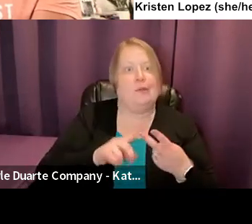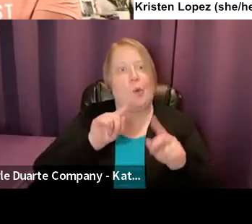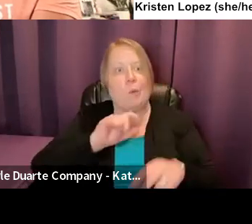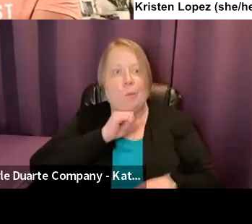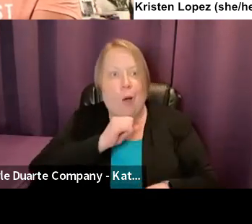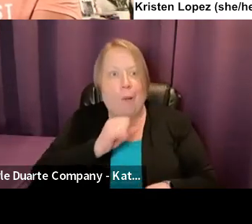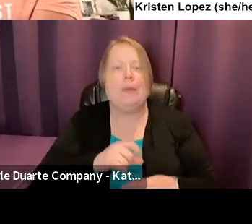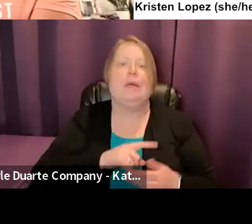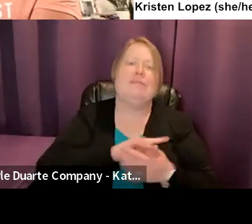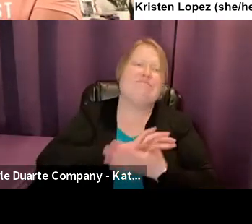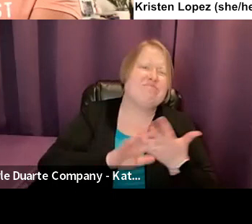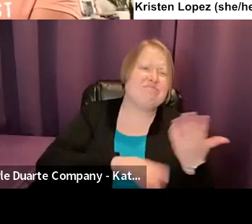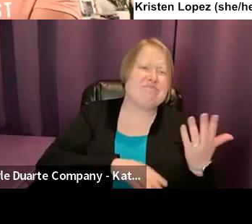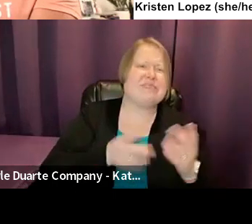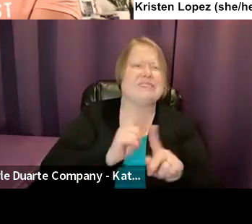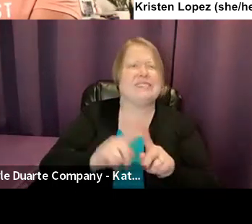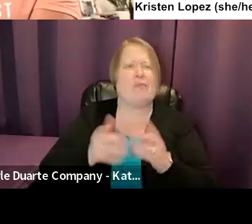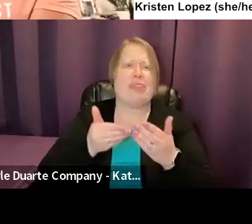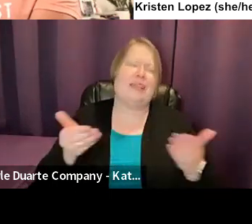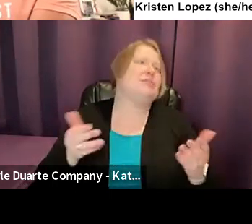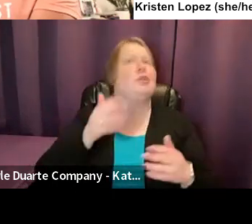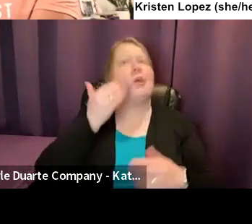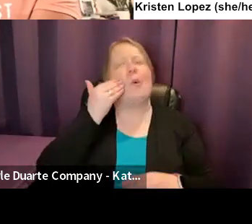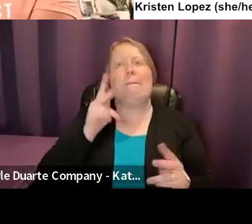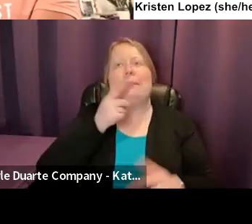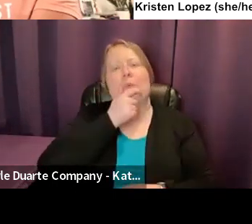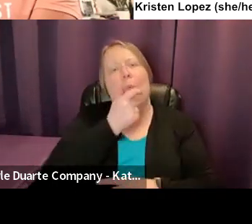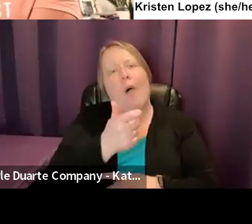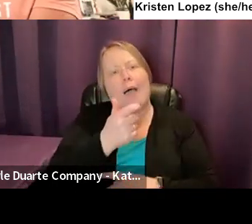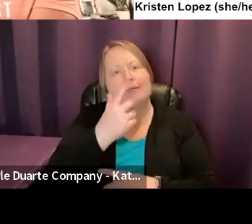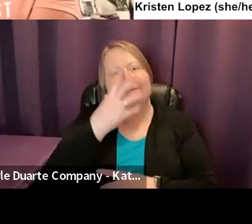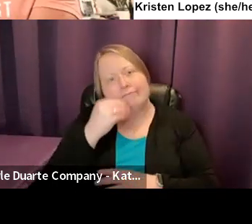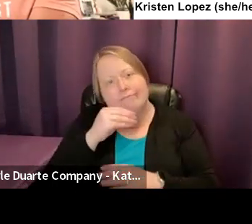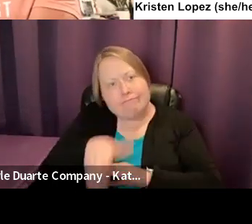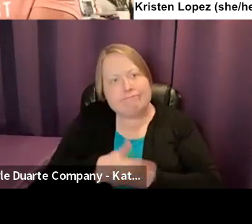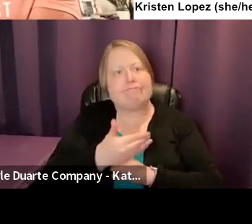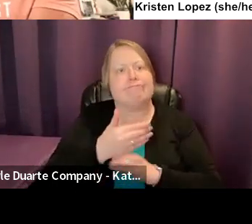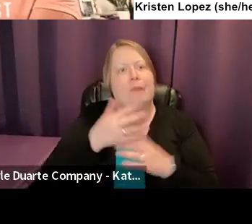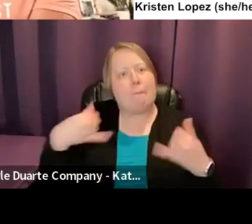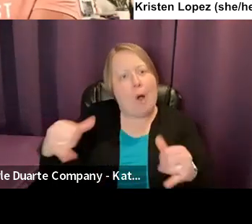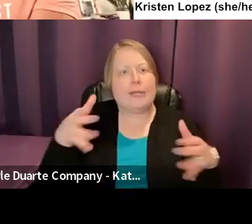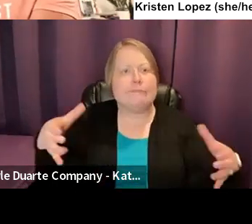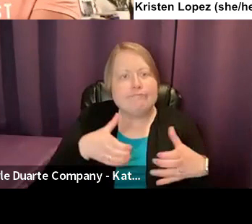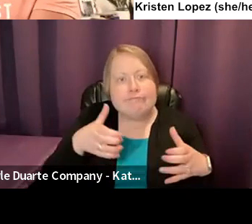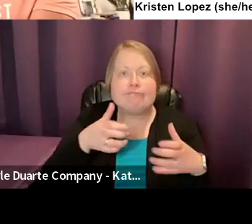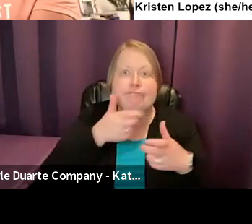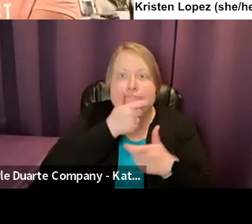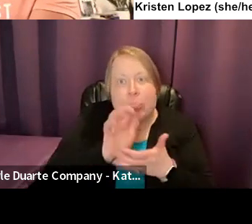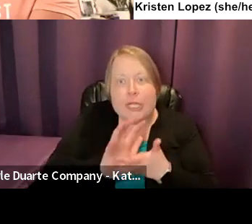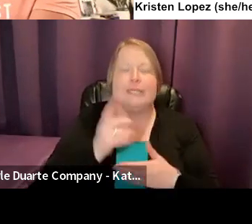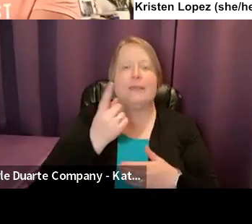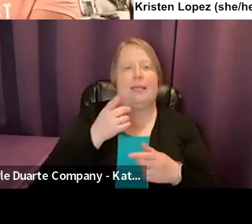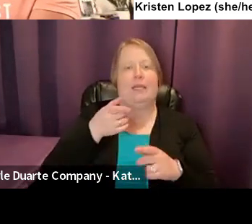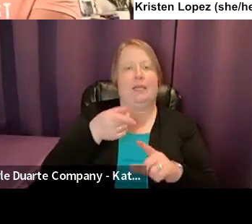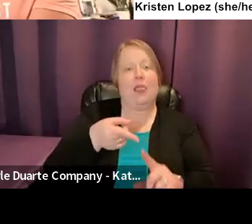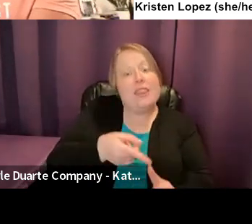that, you know, people watch at slumber parties and you know, kind of have those fantasies of like, oh, you know, this is what prom